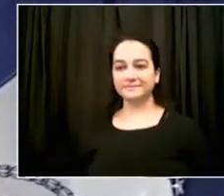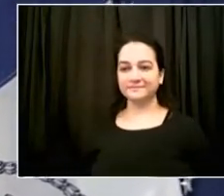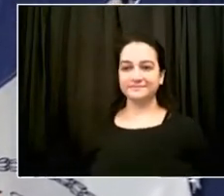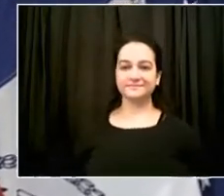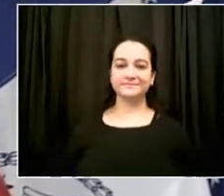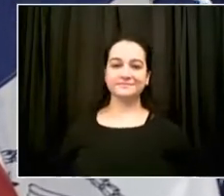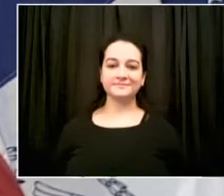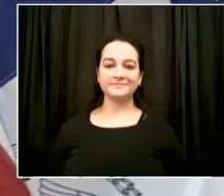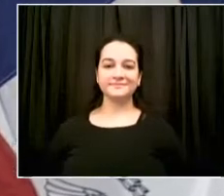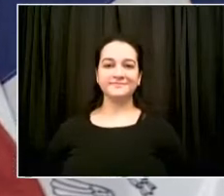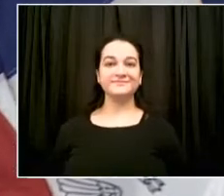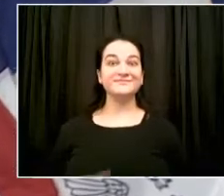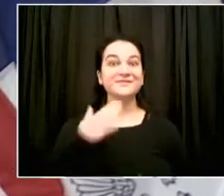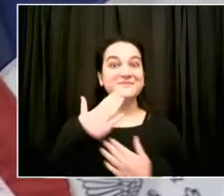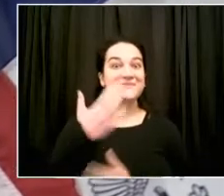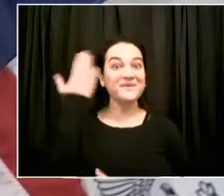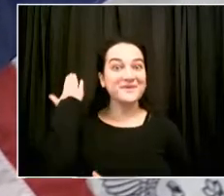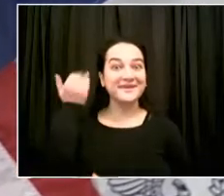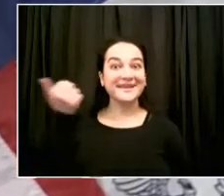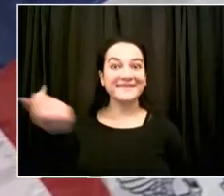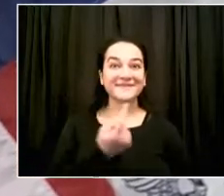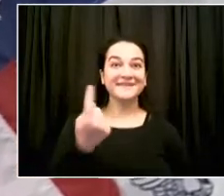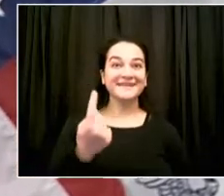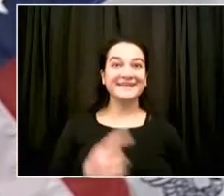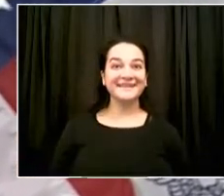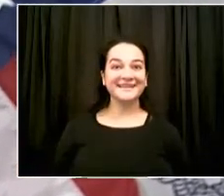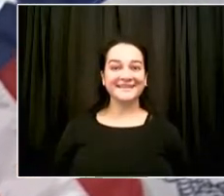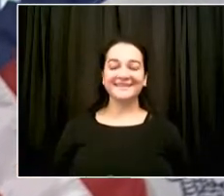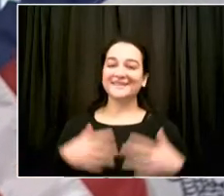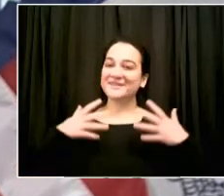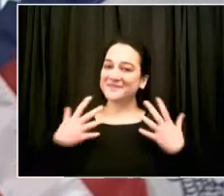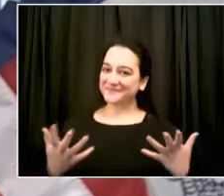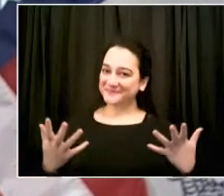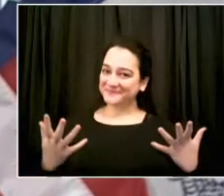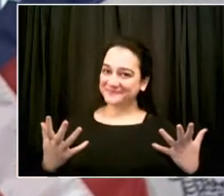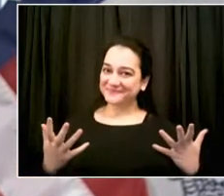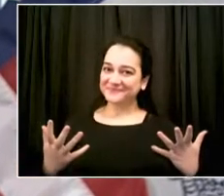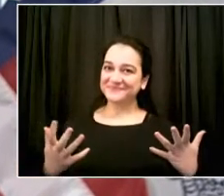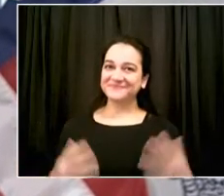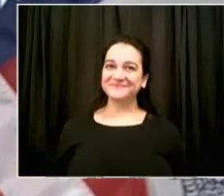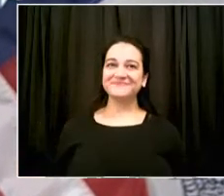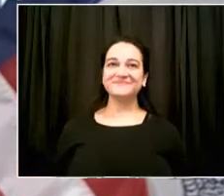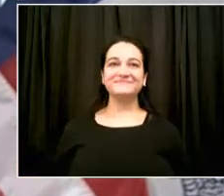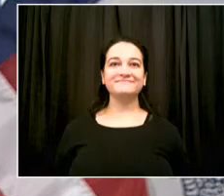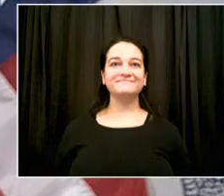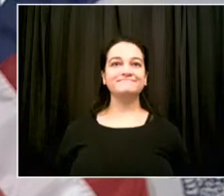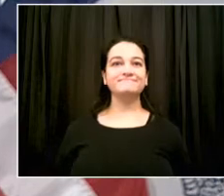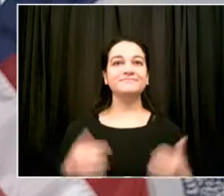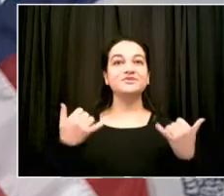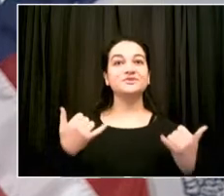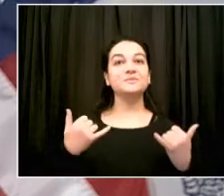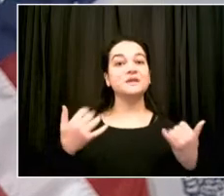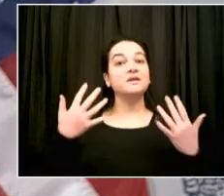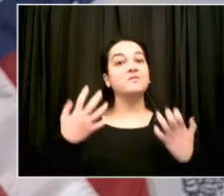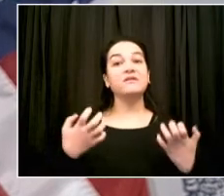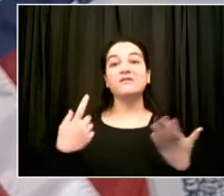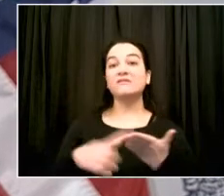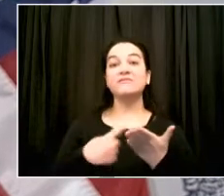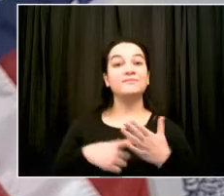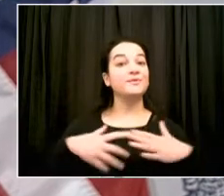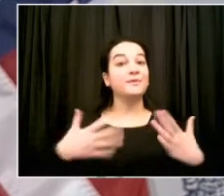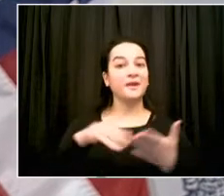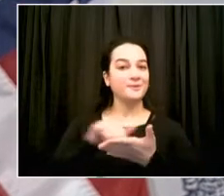Good morning, everybody. So, a recovery for all of us. What does that mean? That means a recovery from the grassroots up. It means